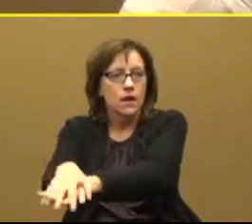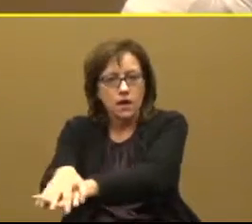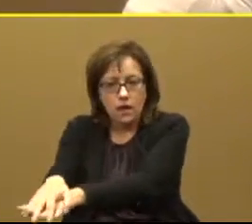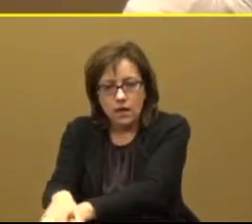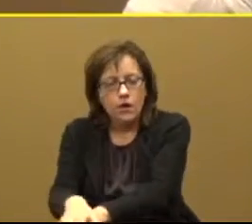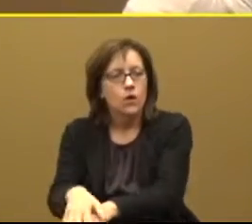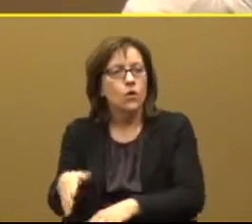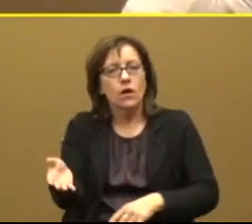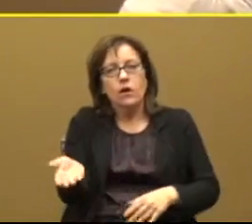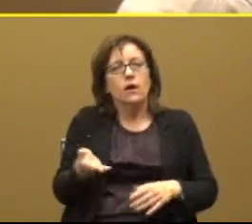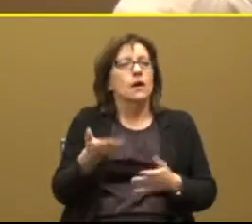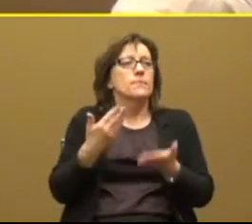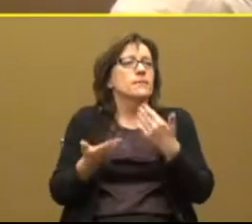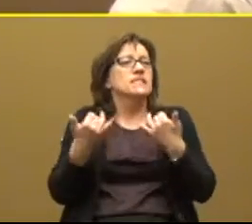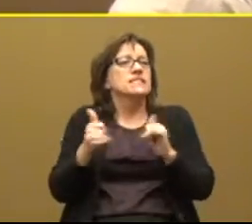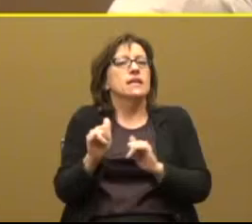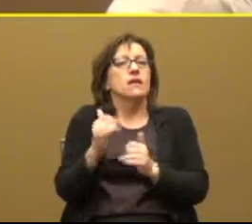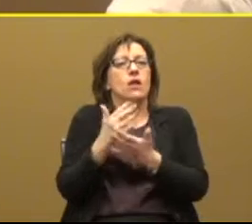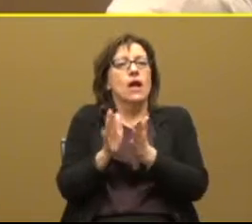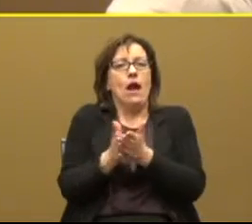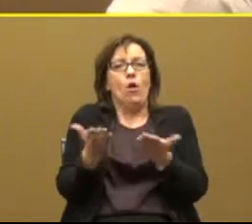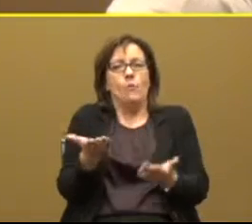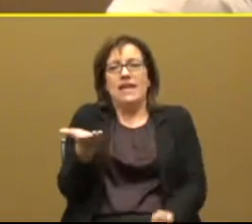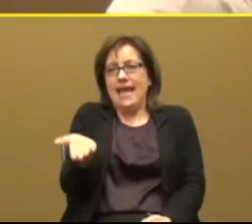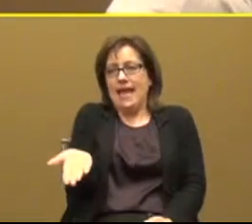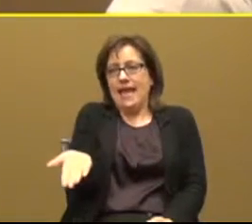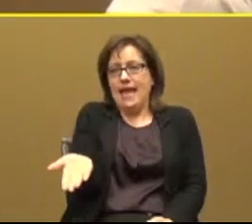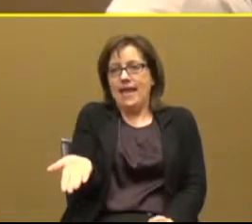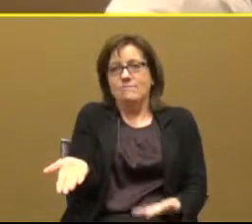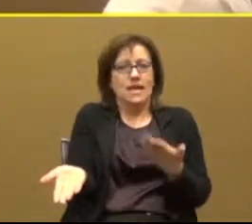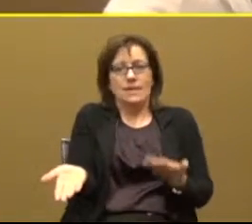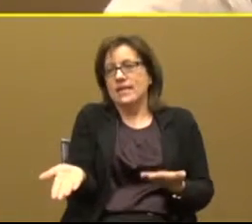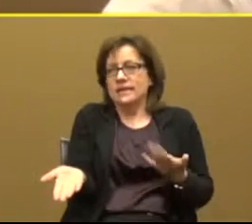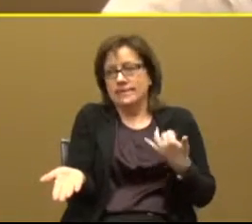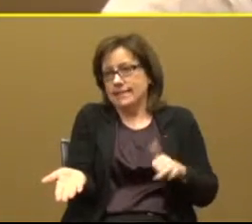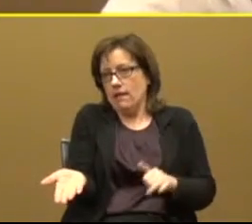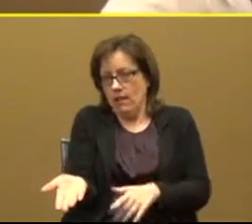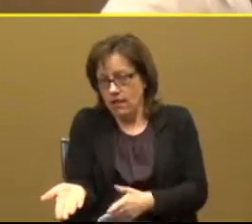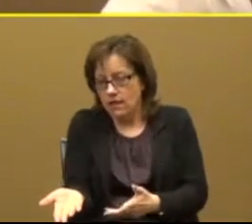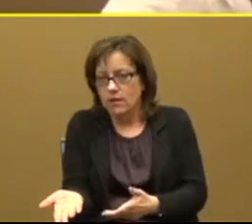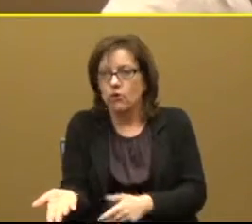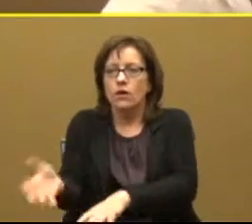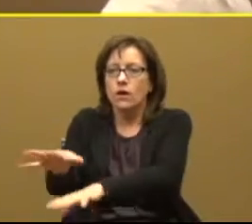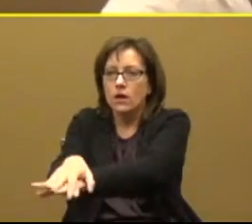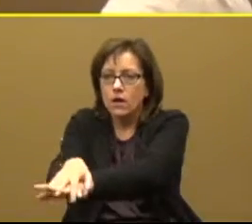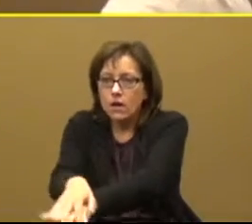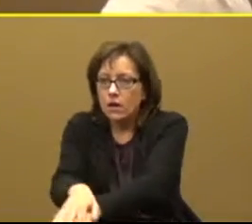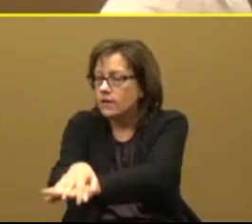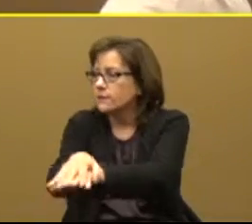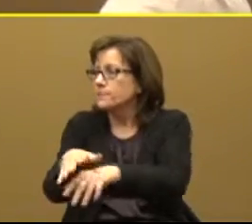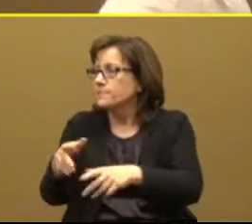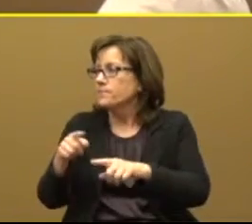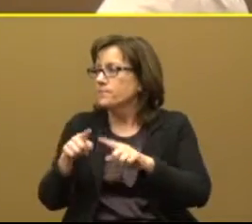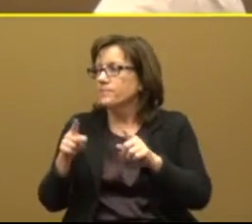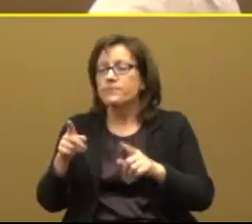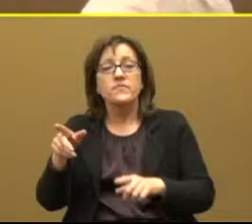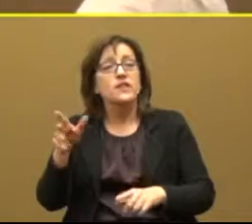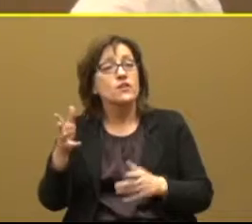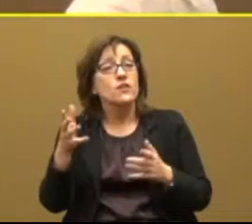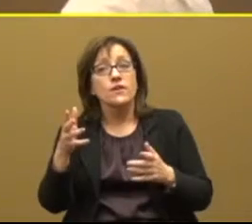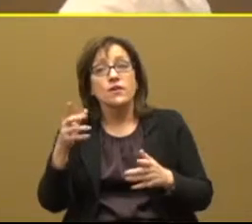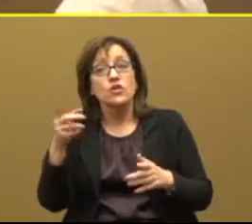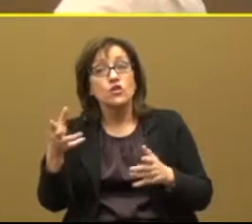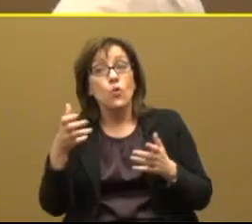during that. We're still going to go through the process. The thing you're going to do here, though, is you want this picture to travel